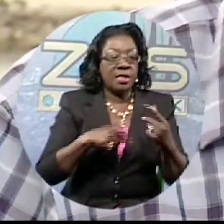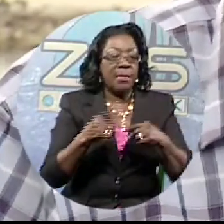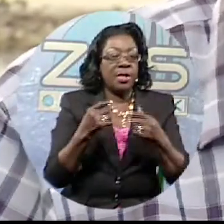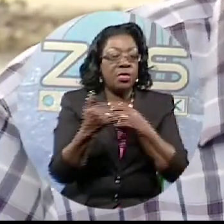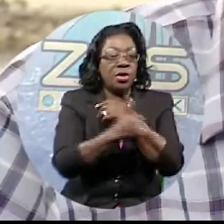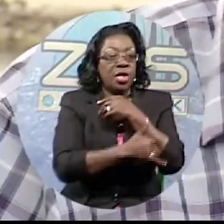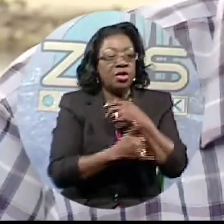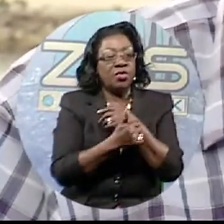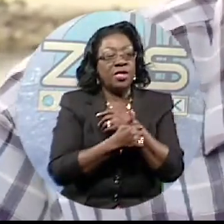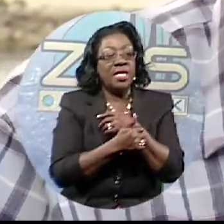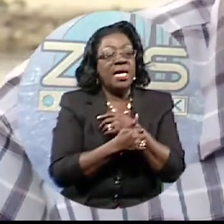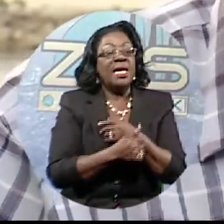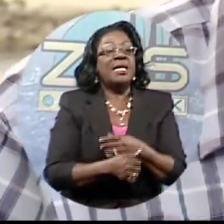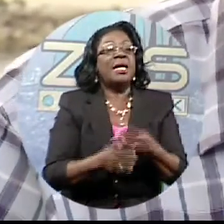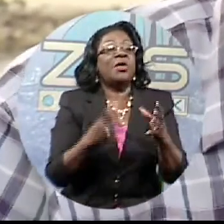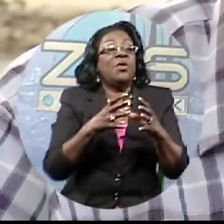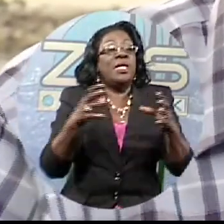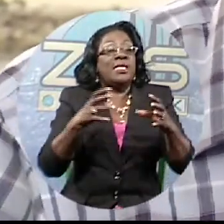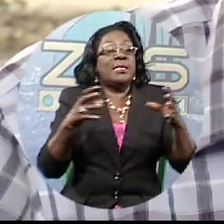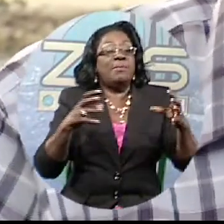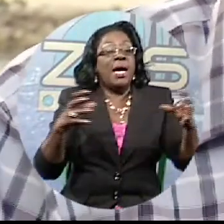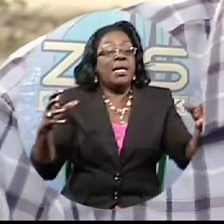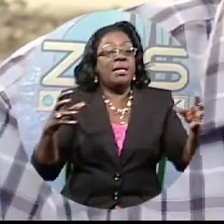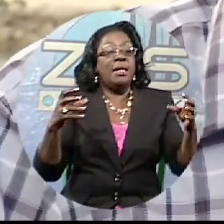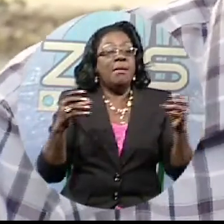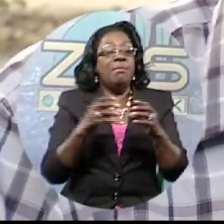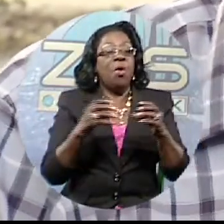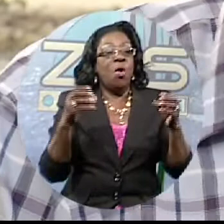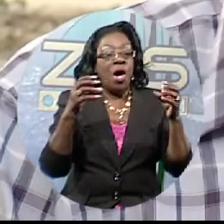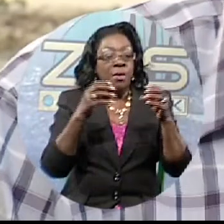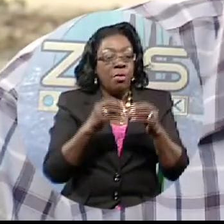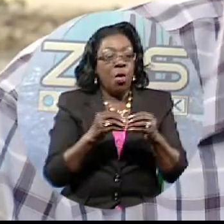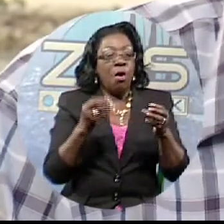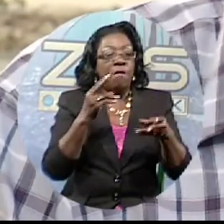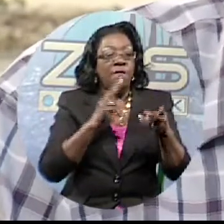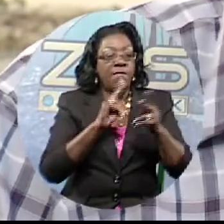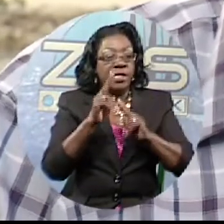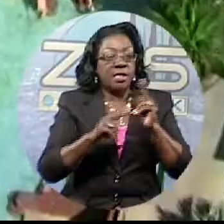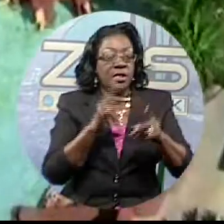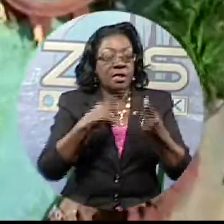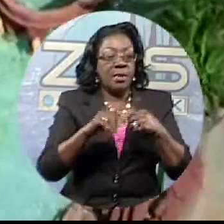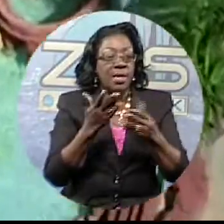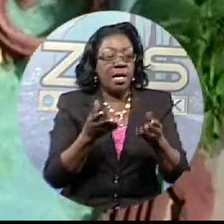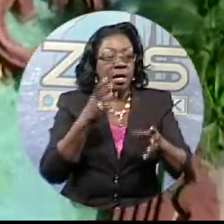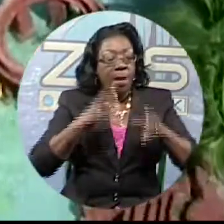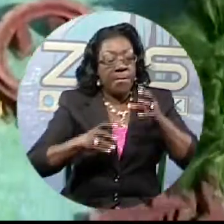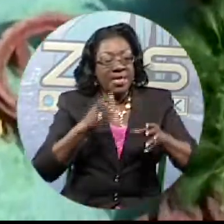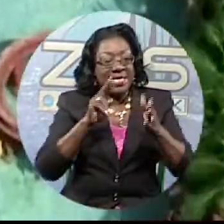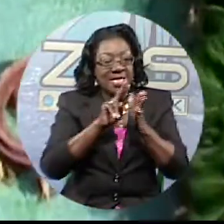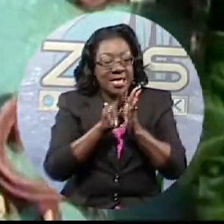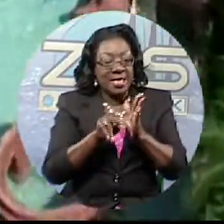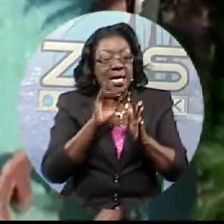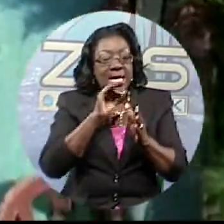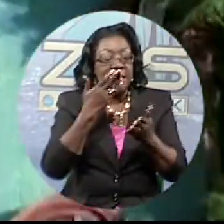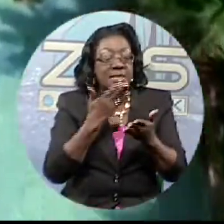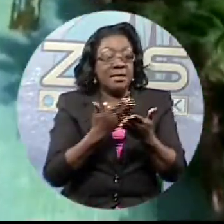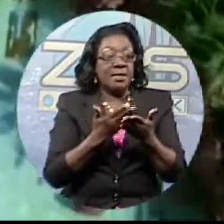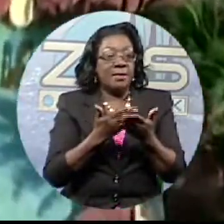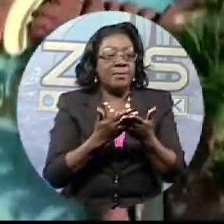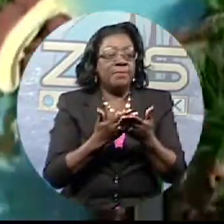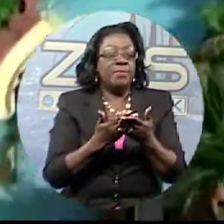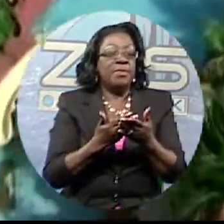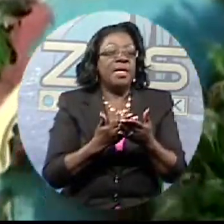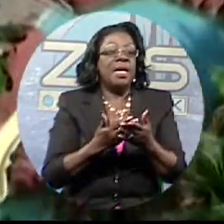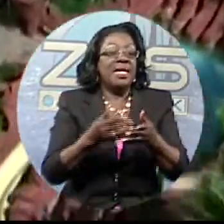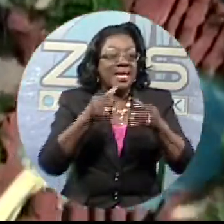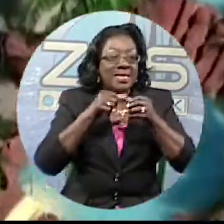only strengthen the tourism product. And also, you know, you have to be fair, competition is good. Atlantis' ingenuity continues to